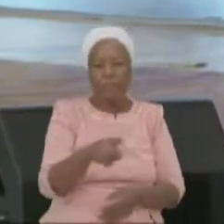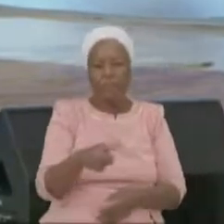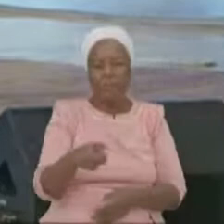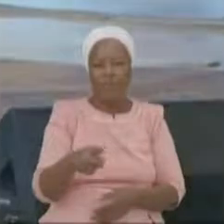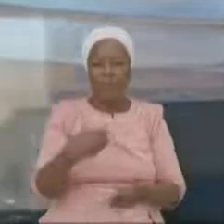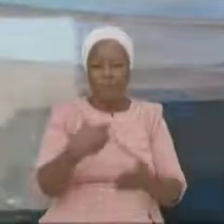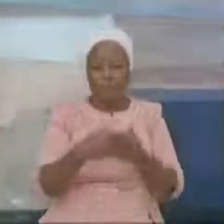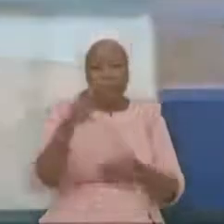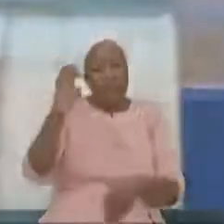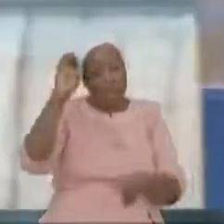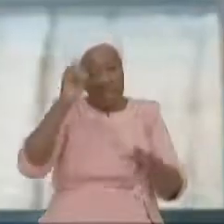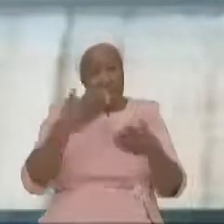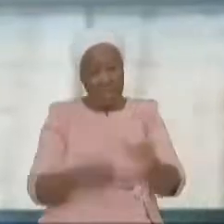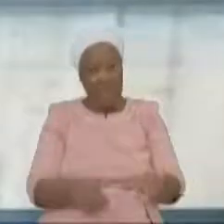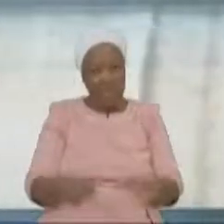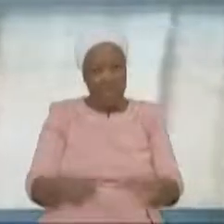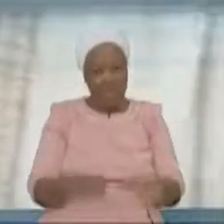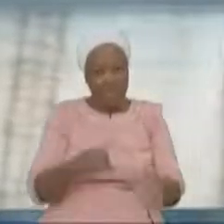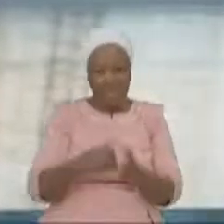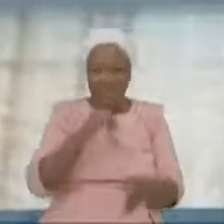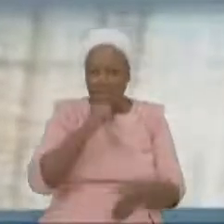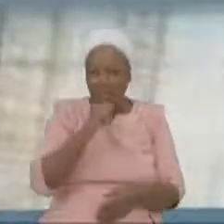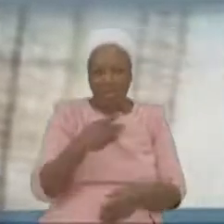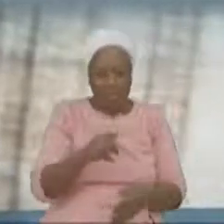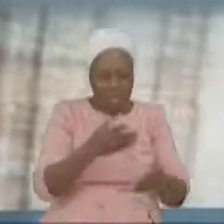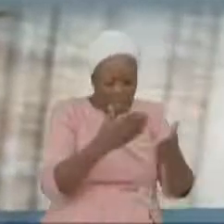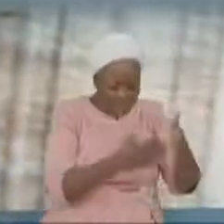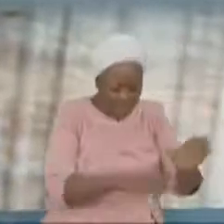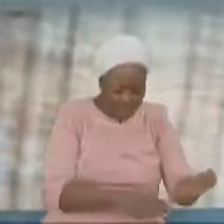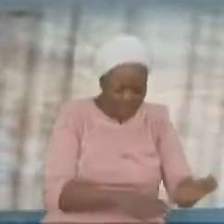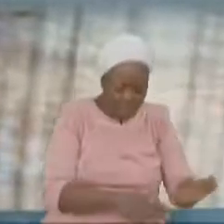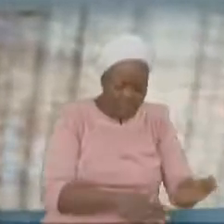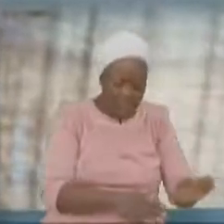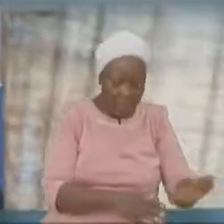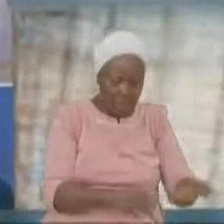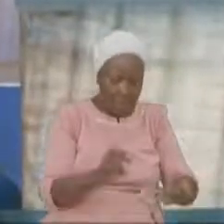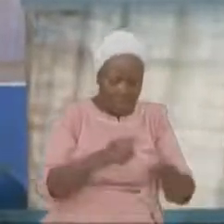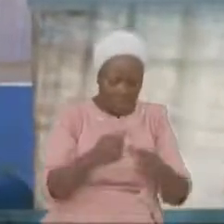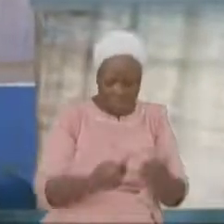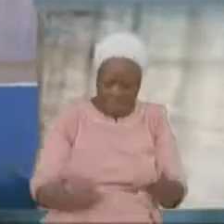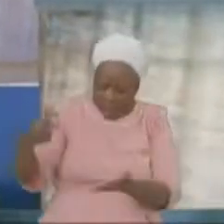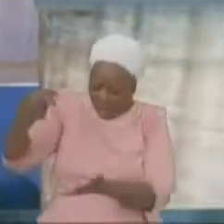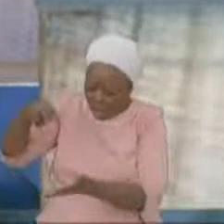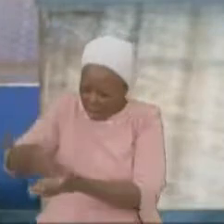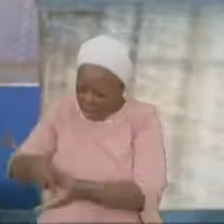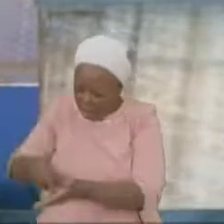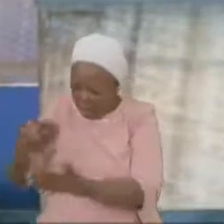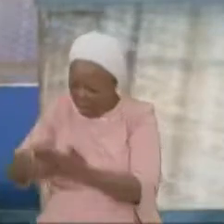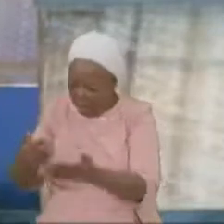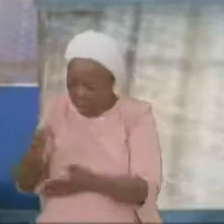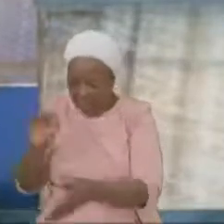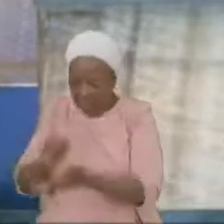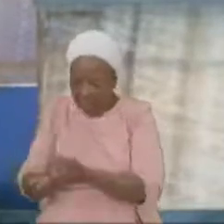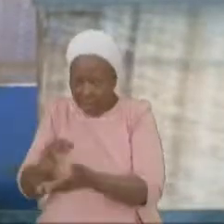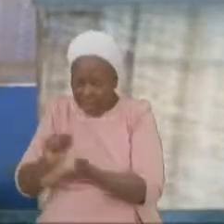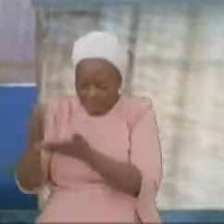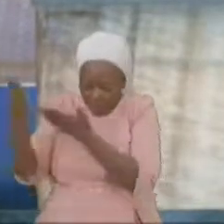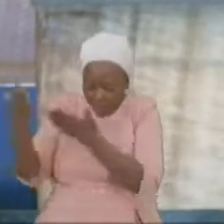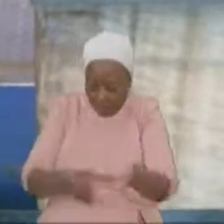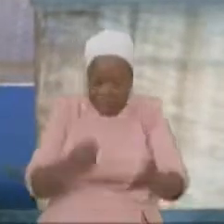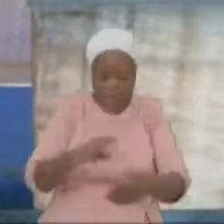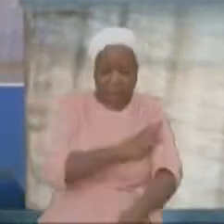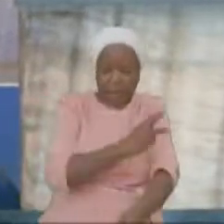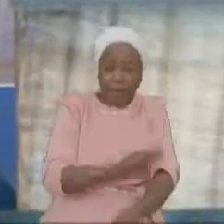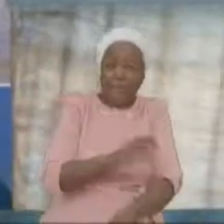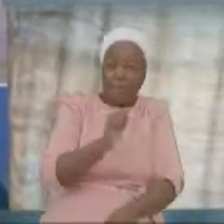he died. It's not the death, then the rising after that, that brought the mighty